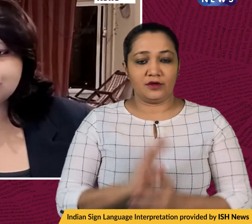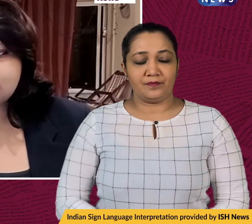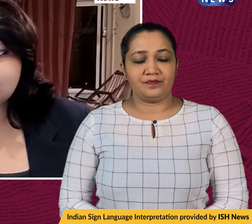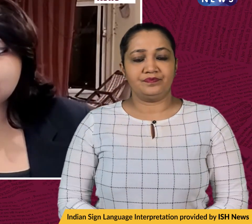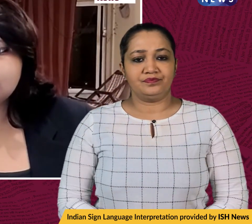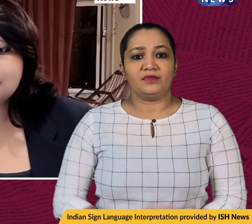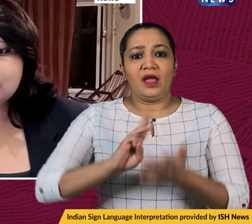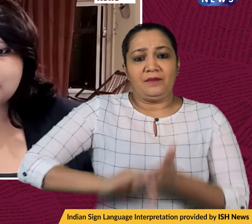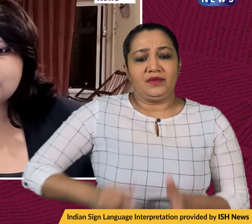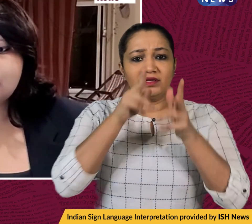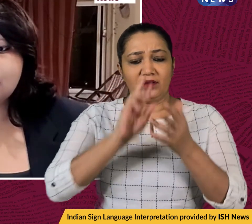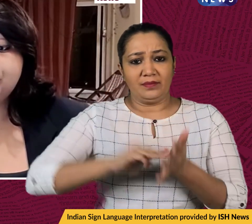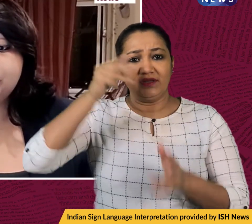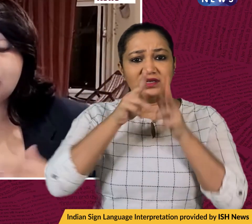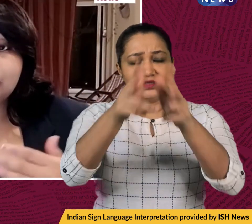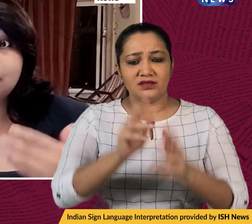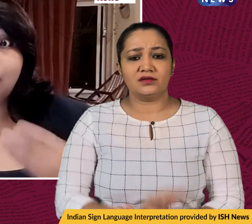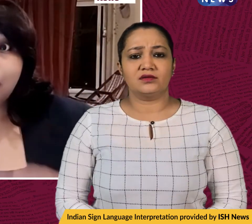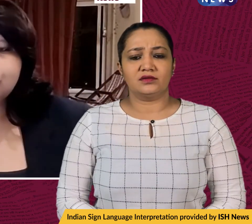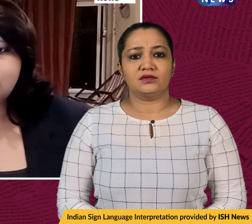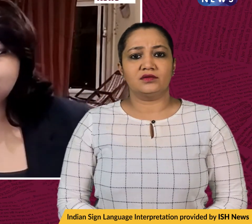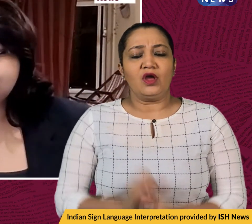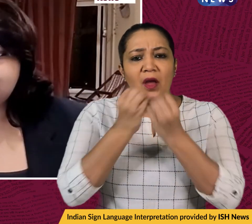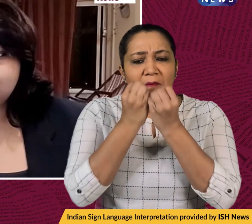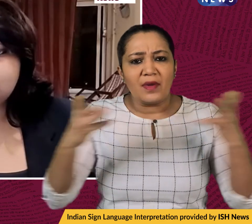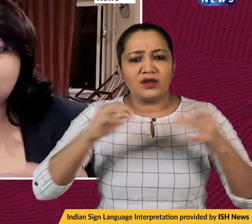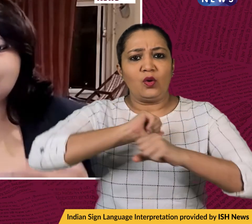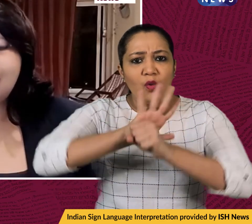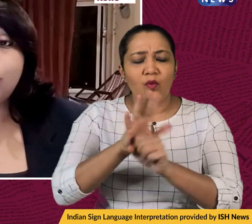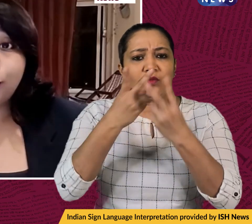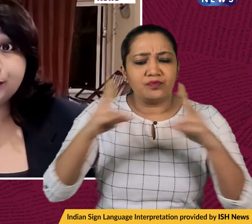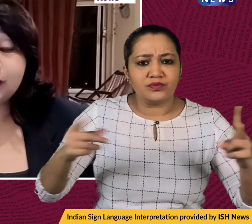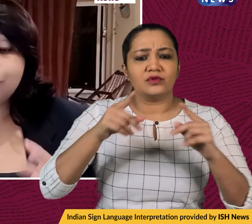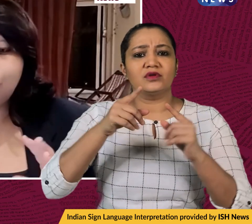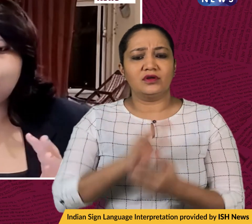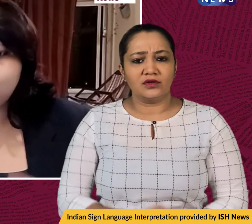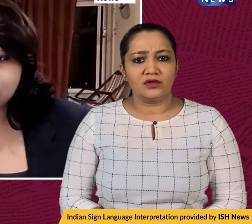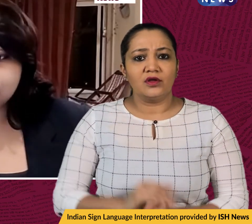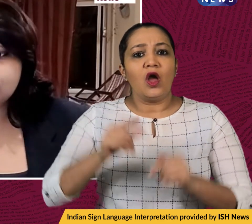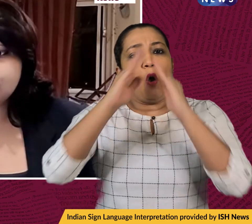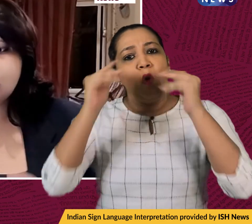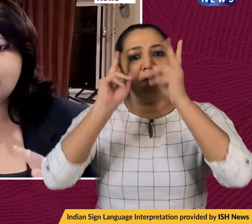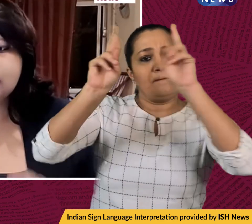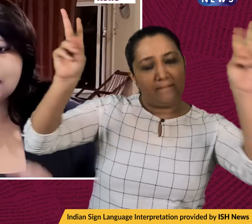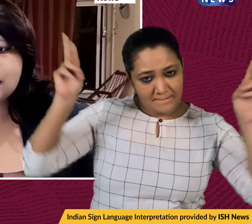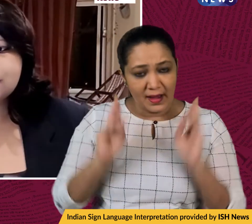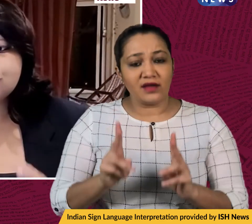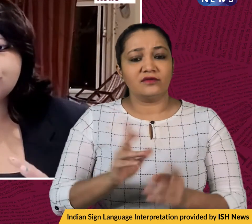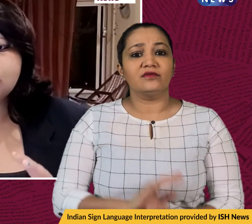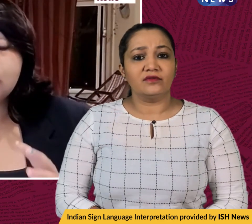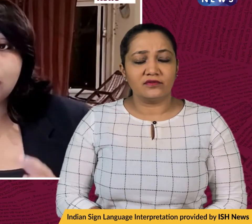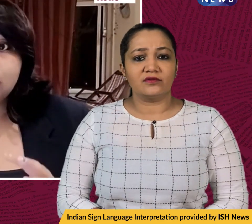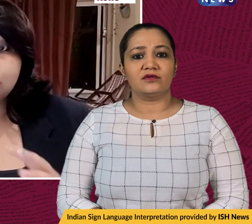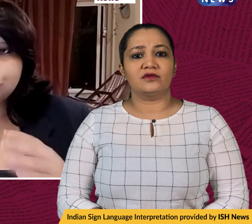minister also said that states that a large number of people are now opting for home isolation, and that